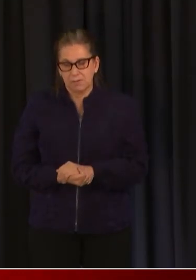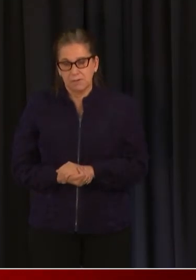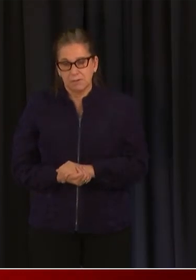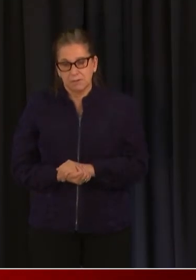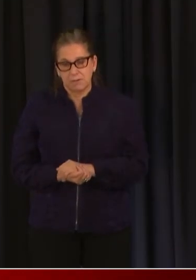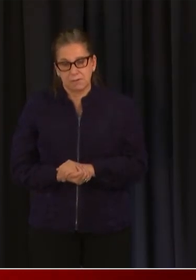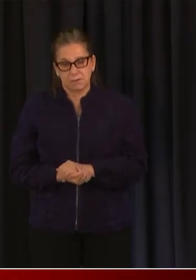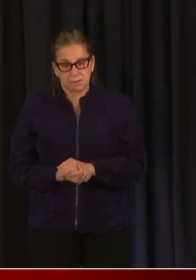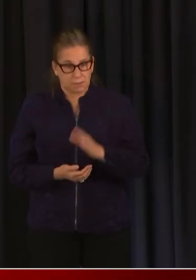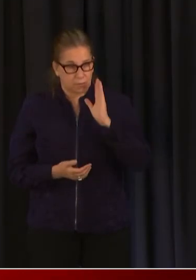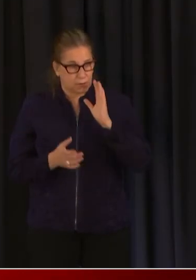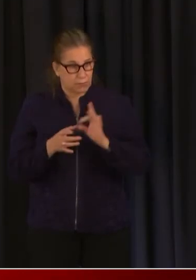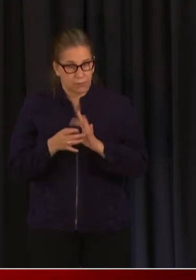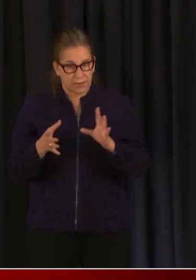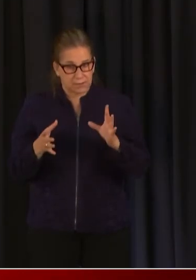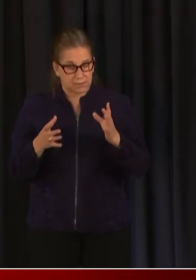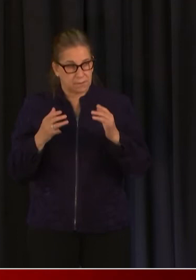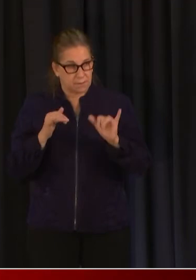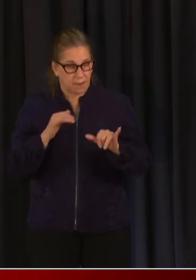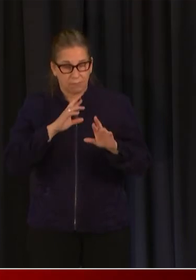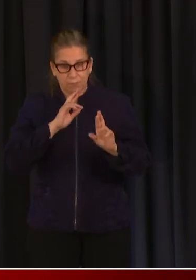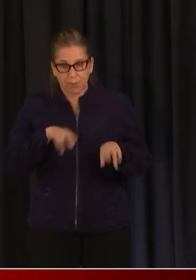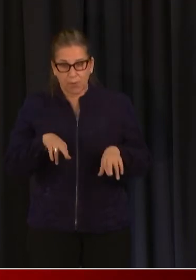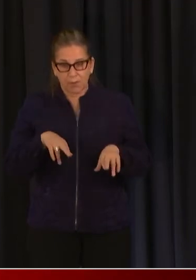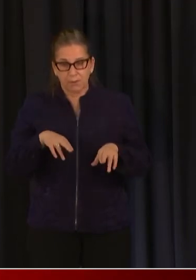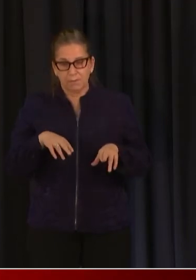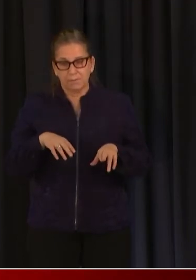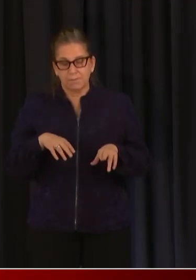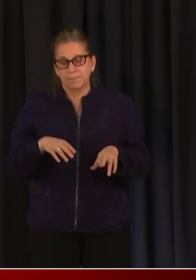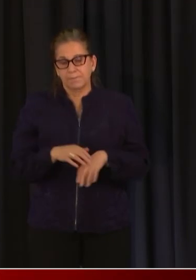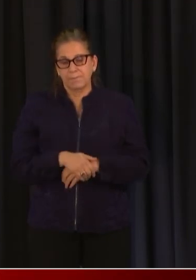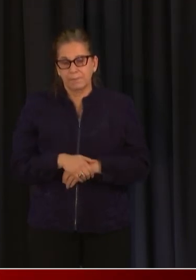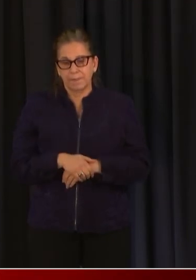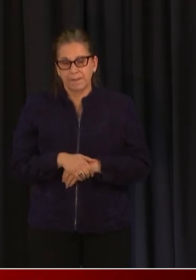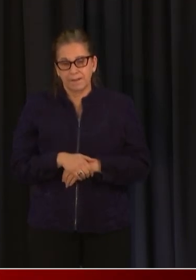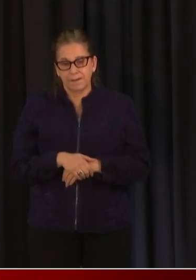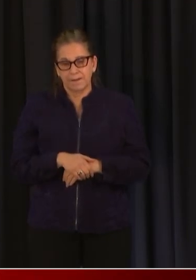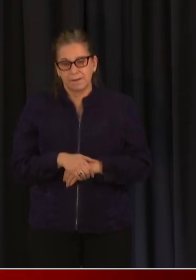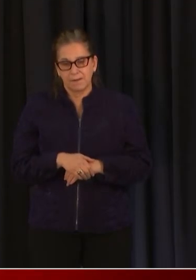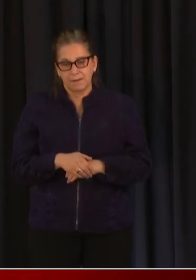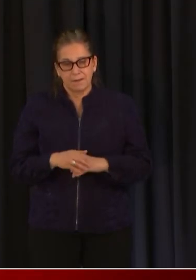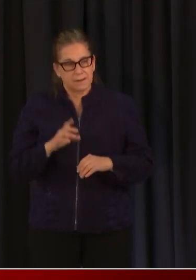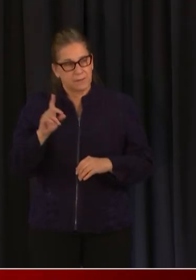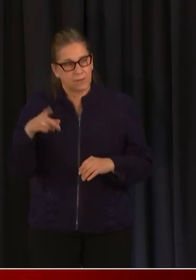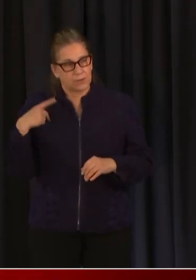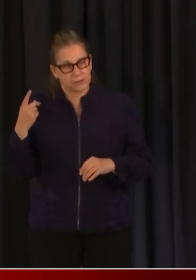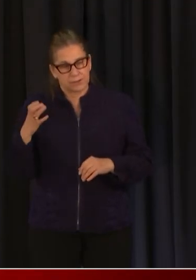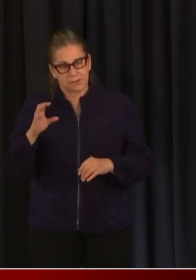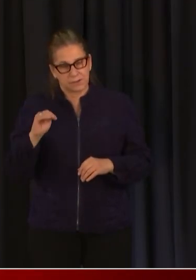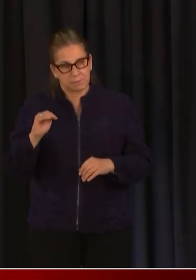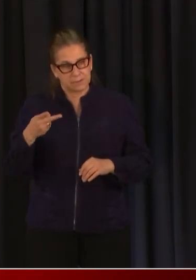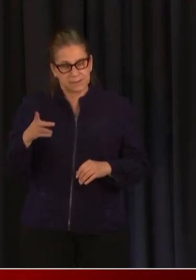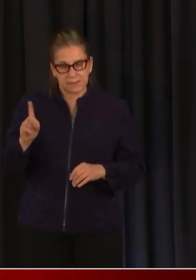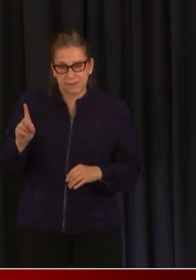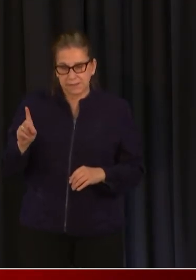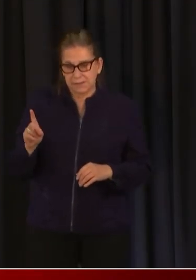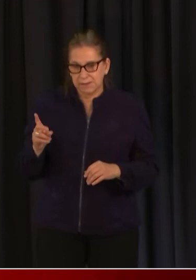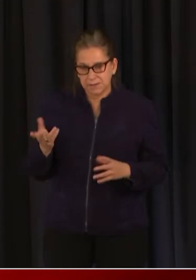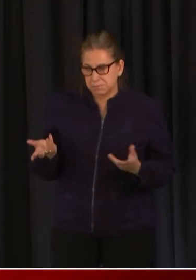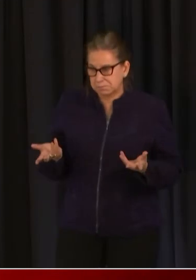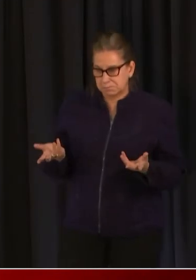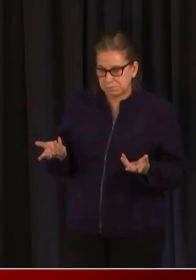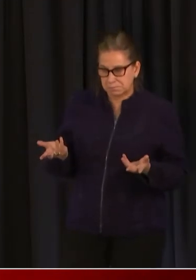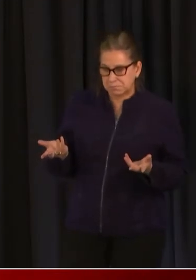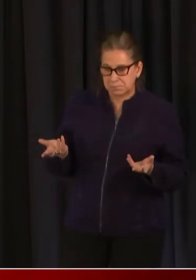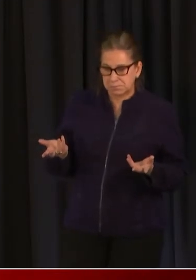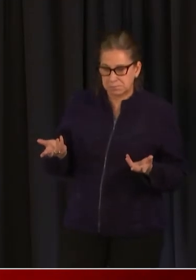release of that traffic report? I'll definitely check in with MPD about it, Stephanie. I hadn't been aware of that request